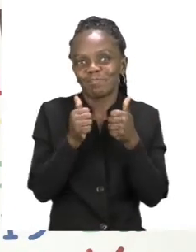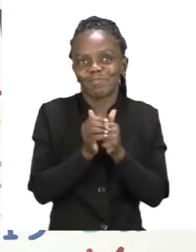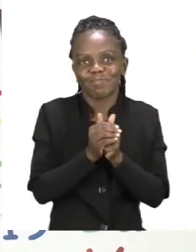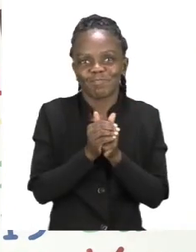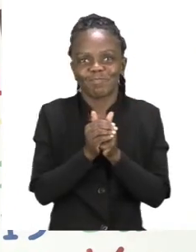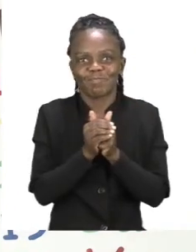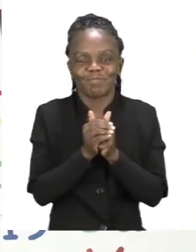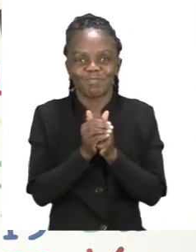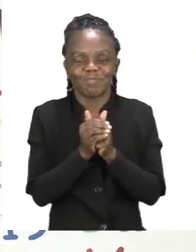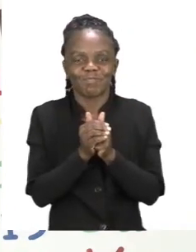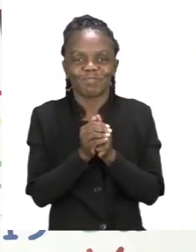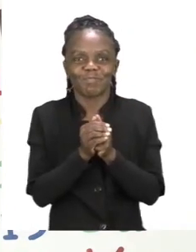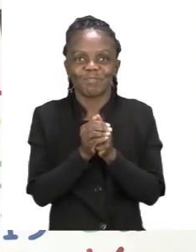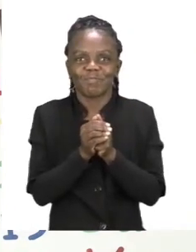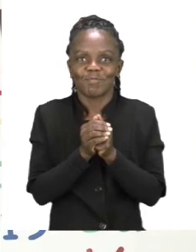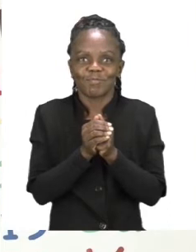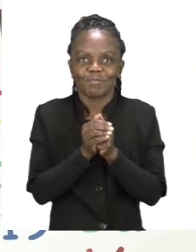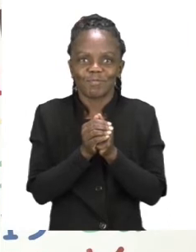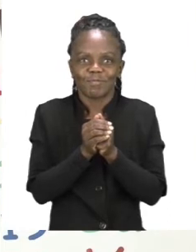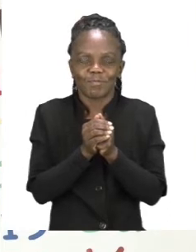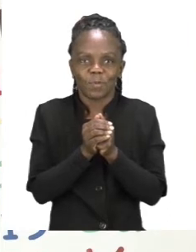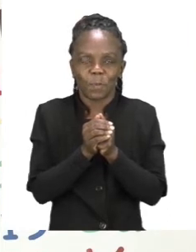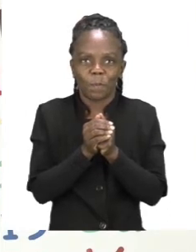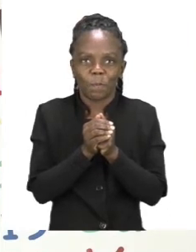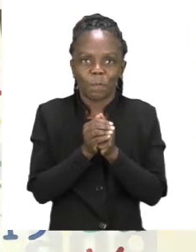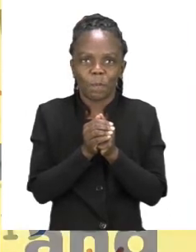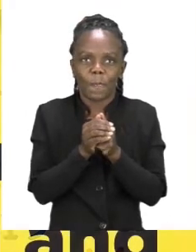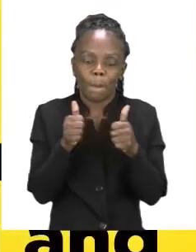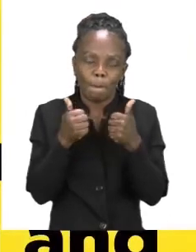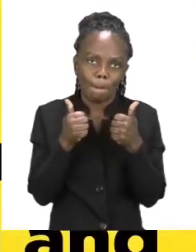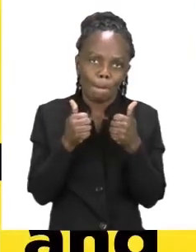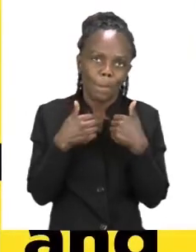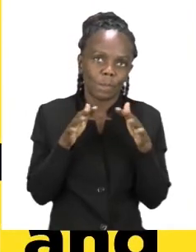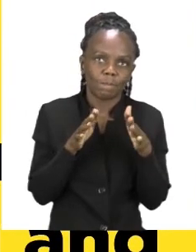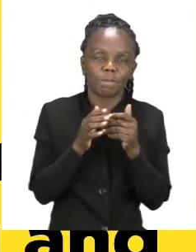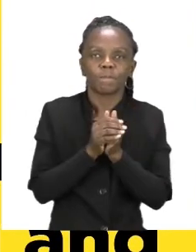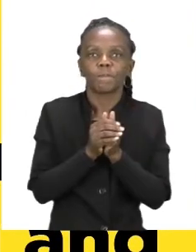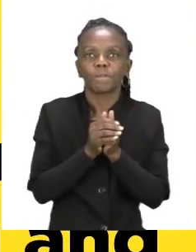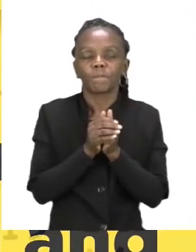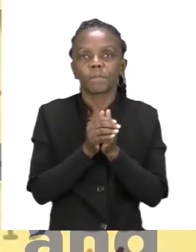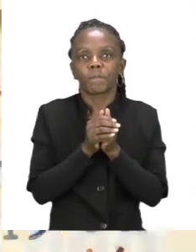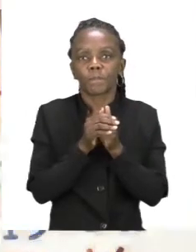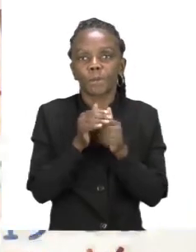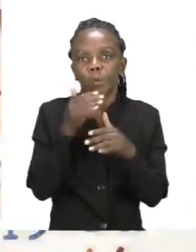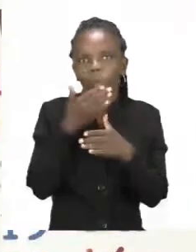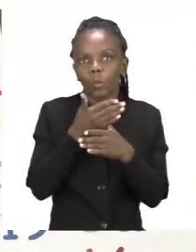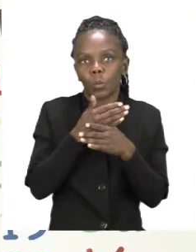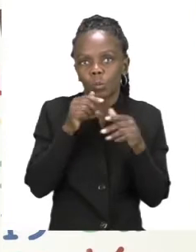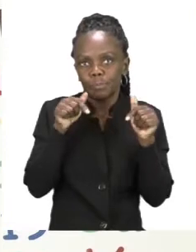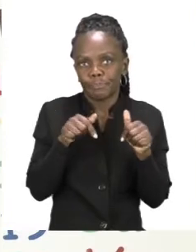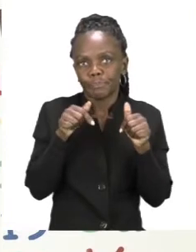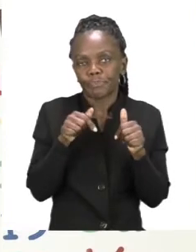Yay! Good job, everyone! Now we are ready. Today's lesson